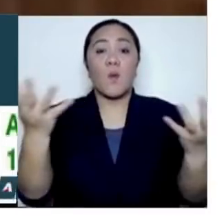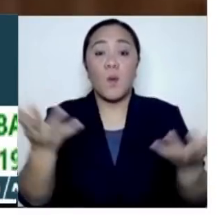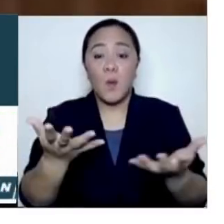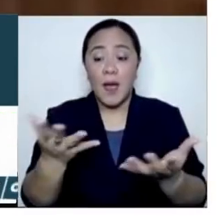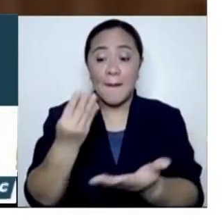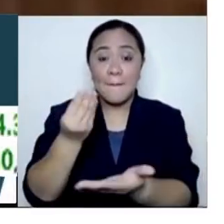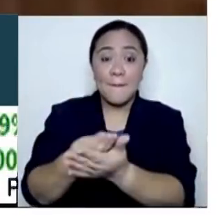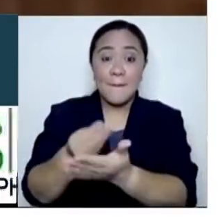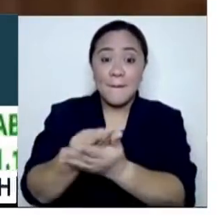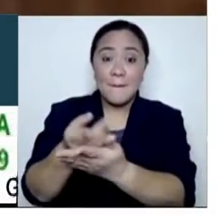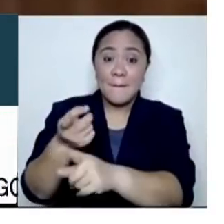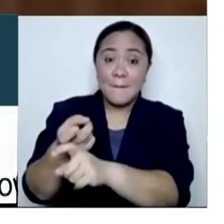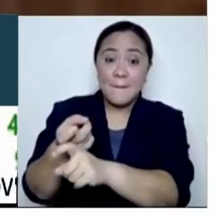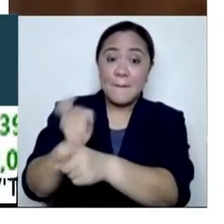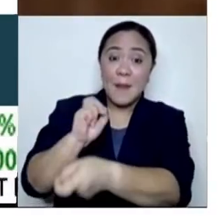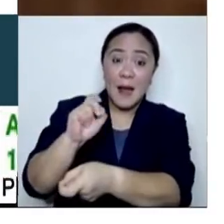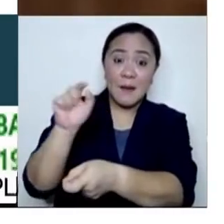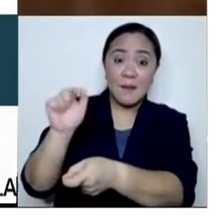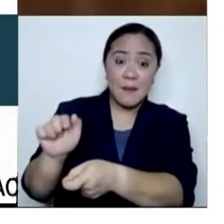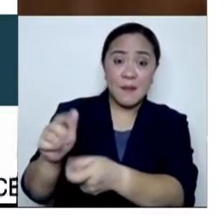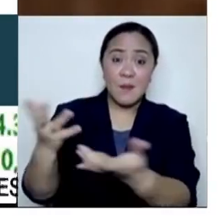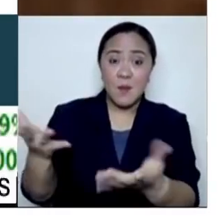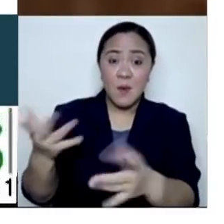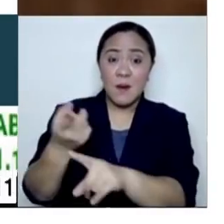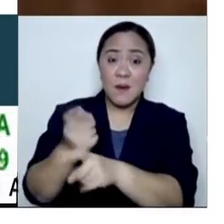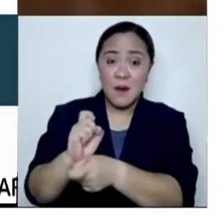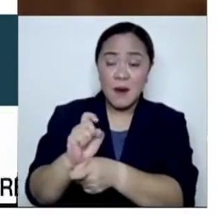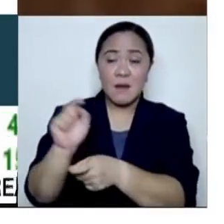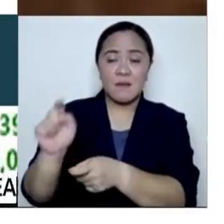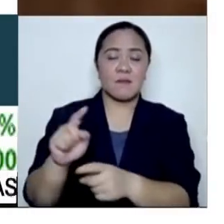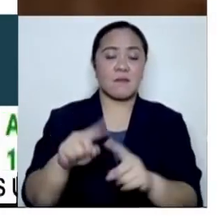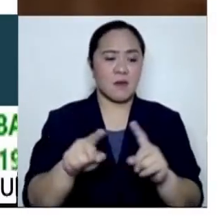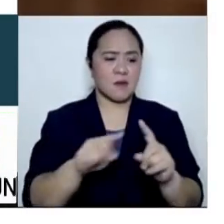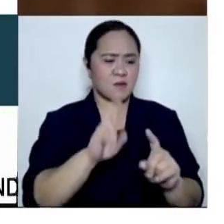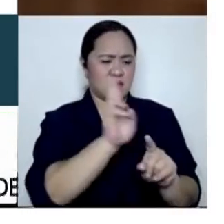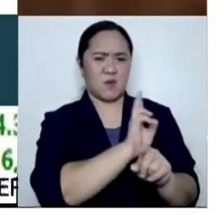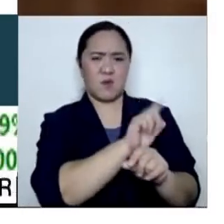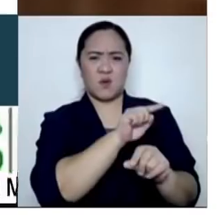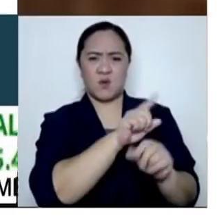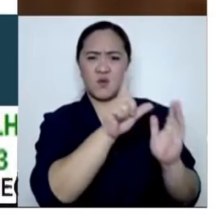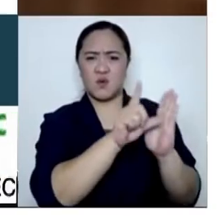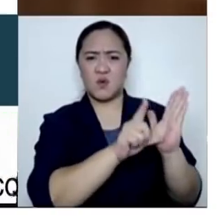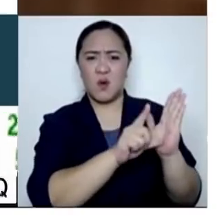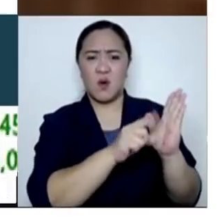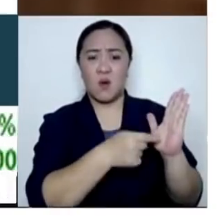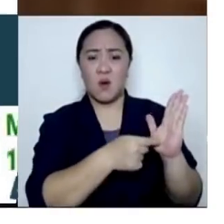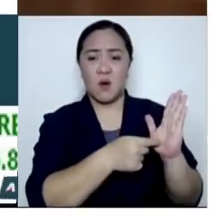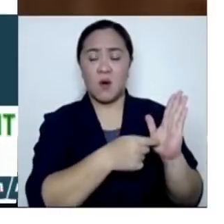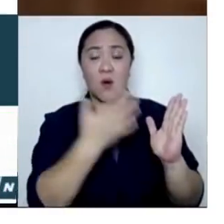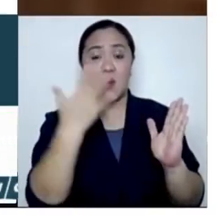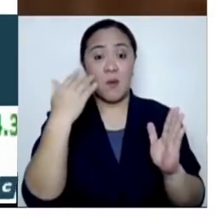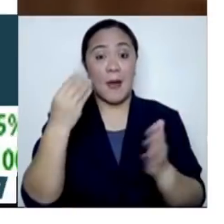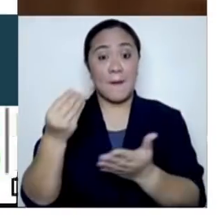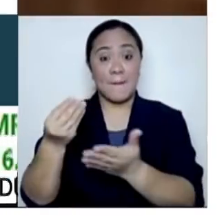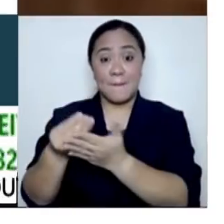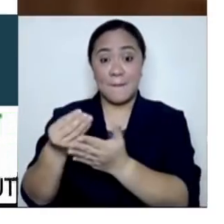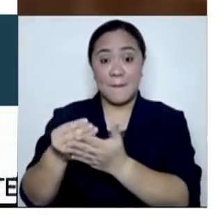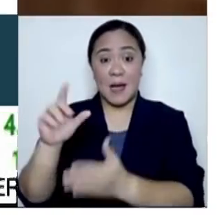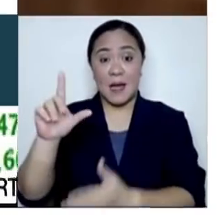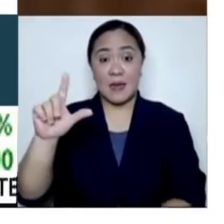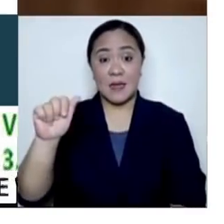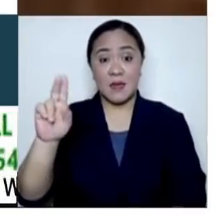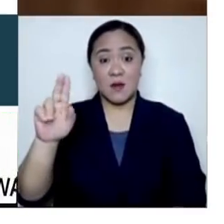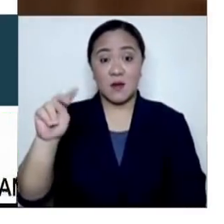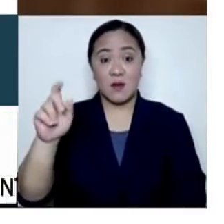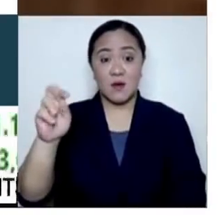What is the use of our laws if they can openly flaunt it? You know, money laundering is supposed to prevent people who